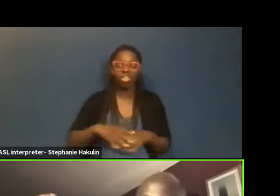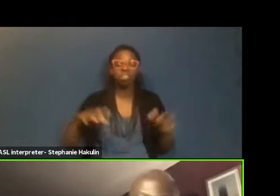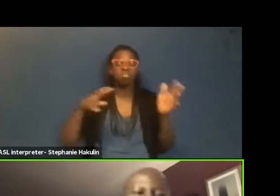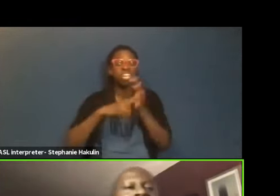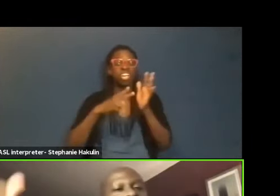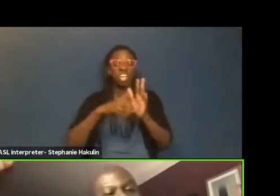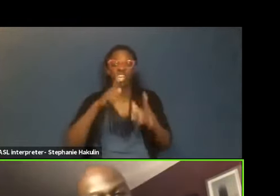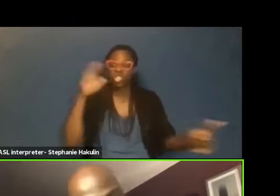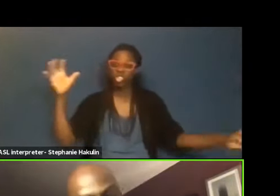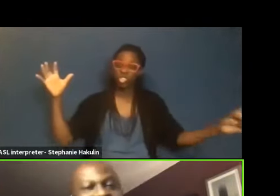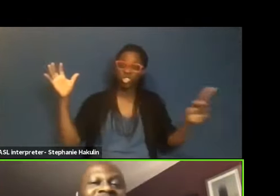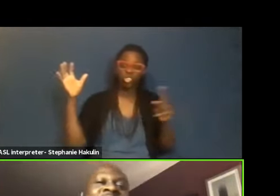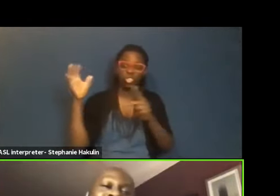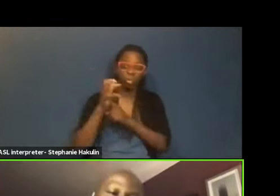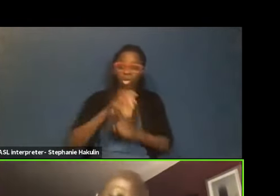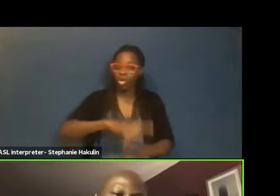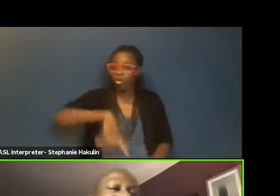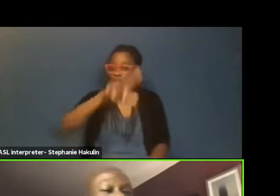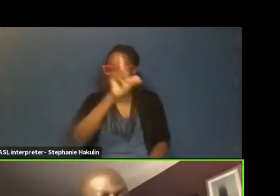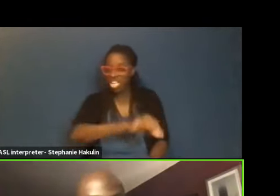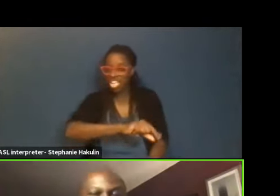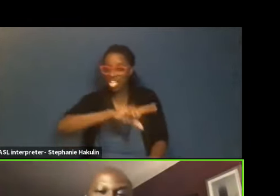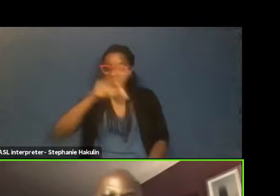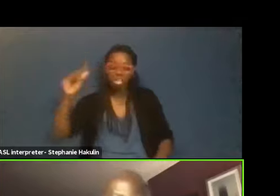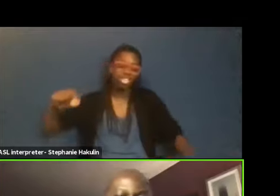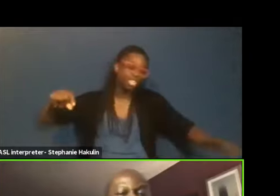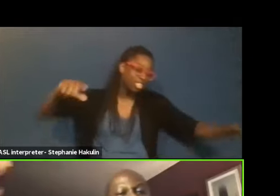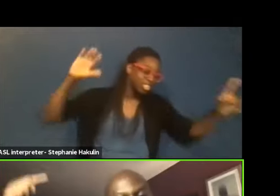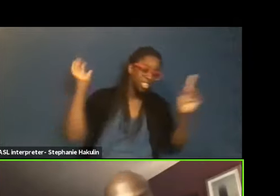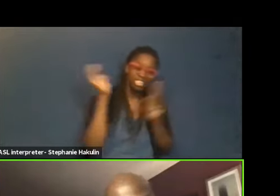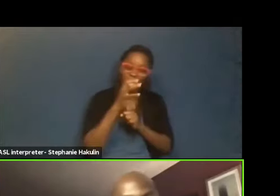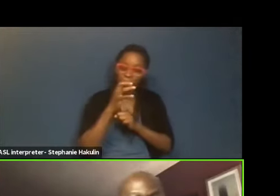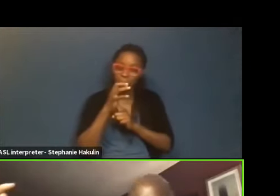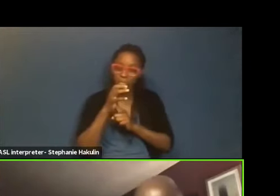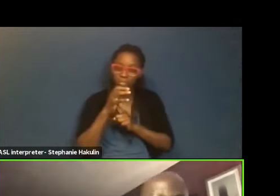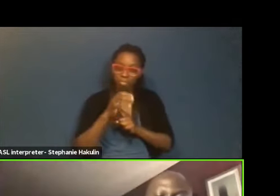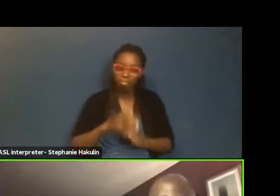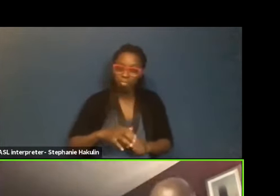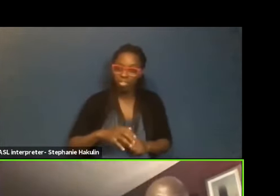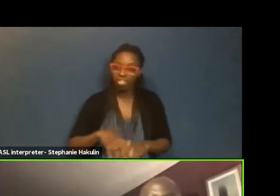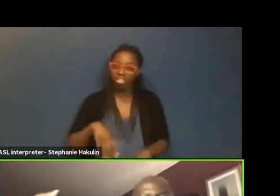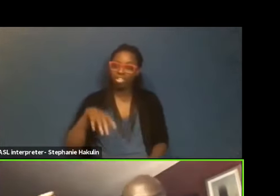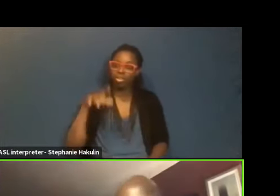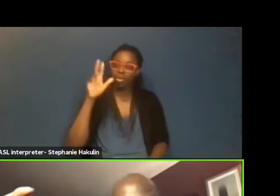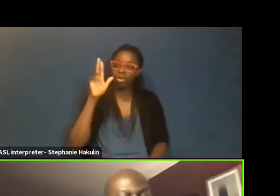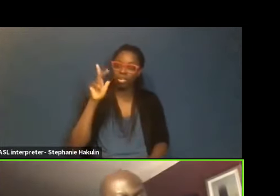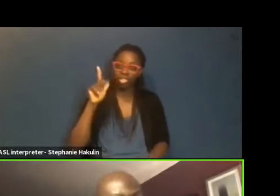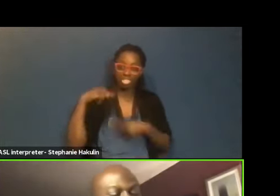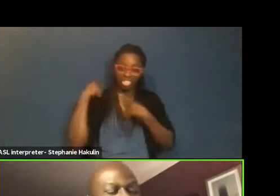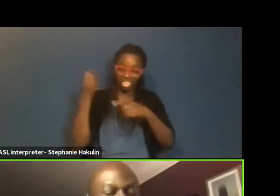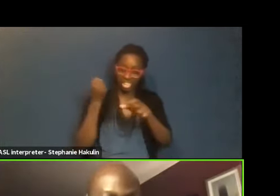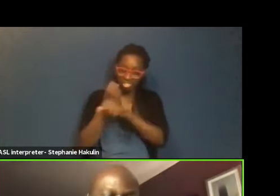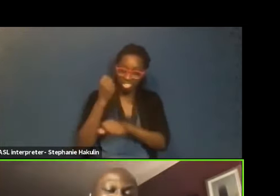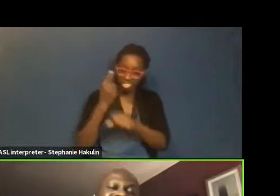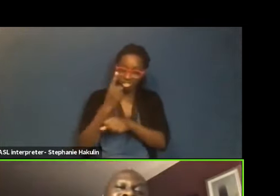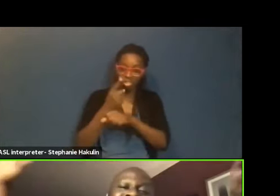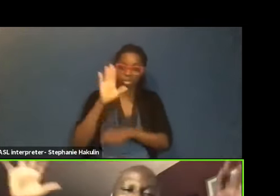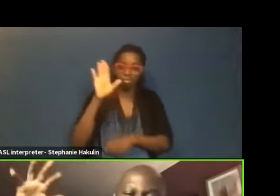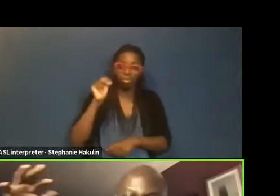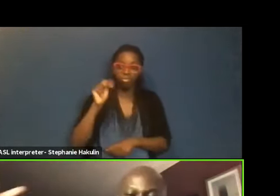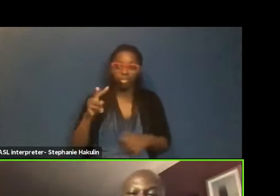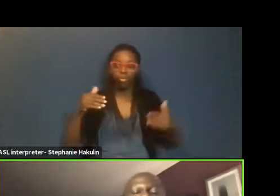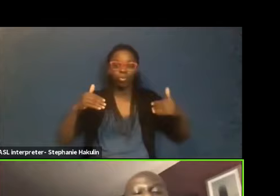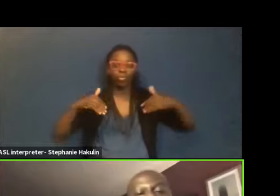2020 champion of the 23rd annual Brave New Voices Youth Poetry